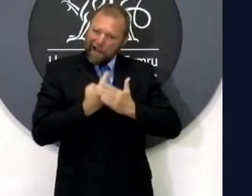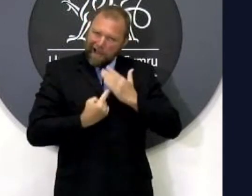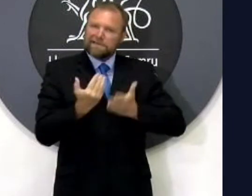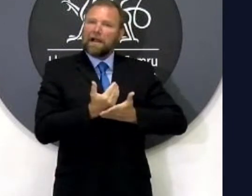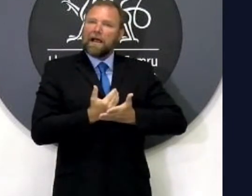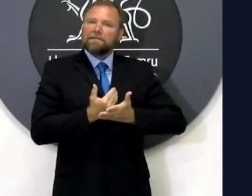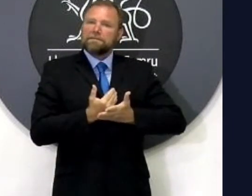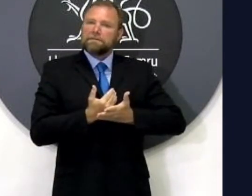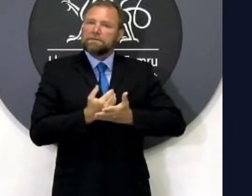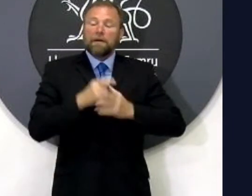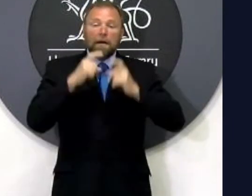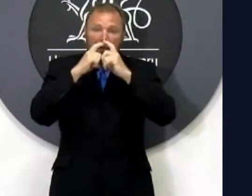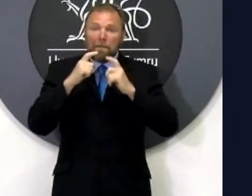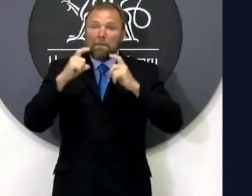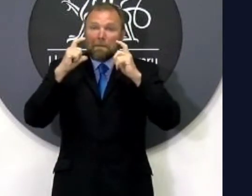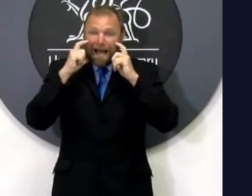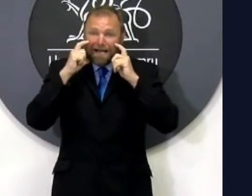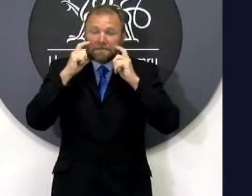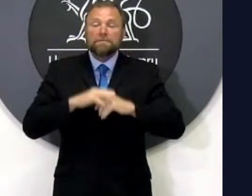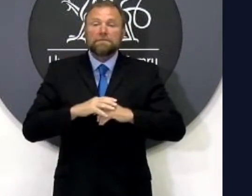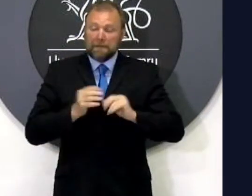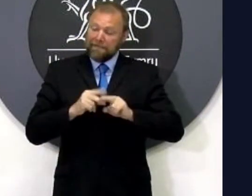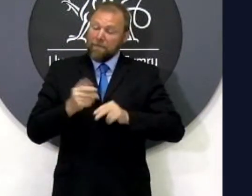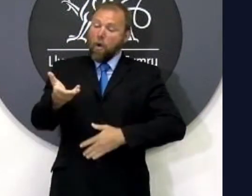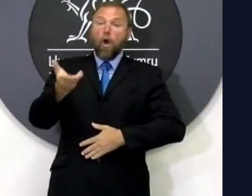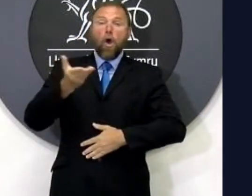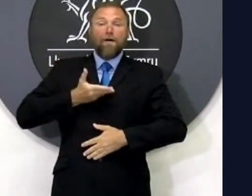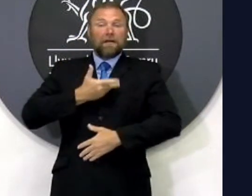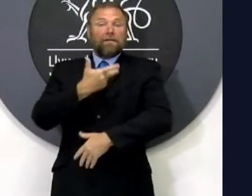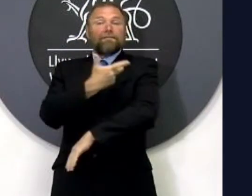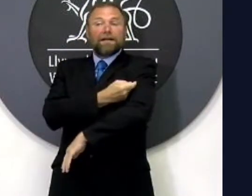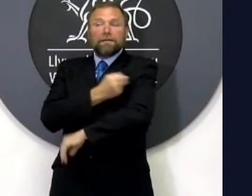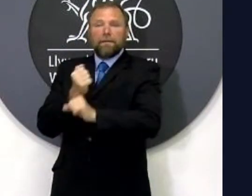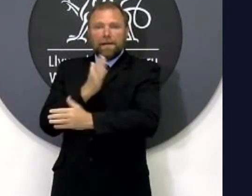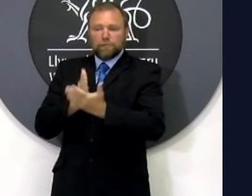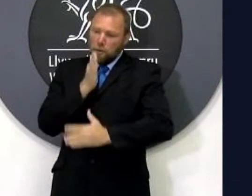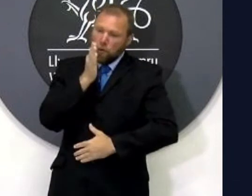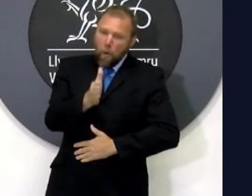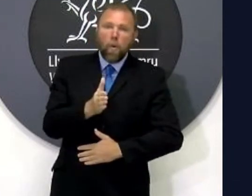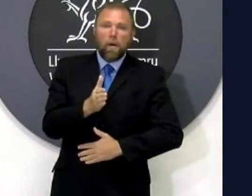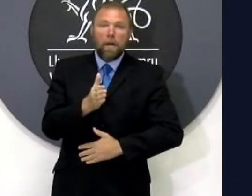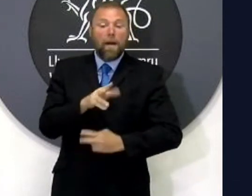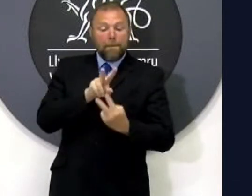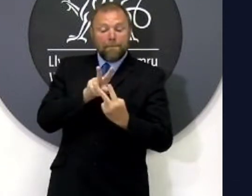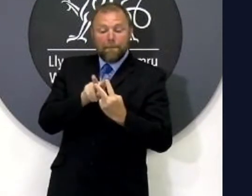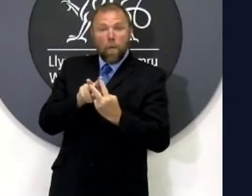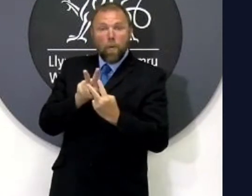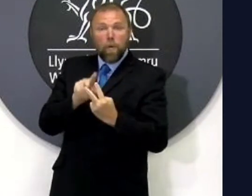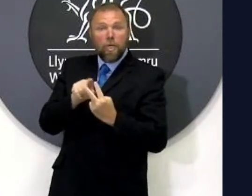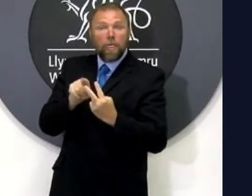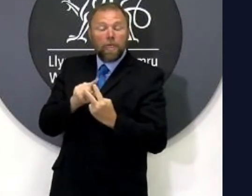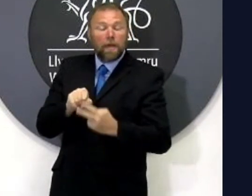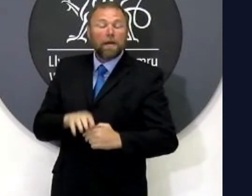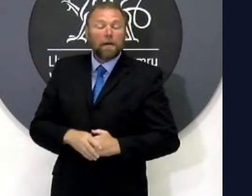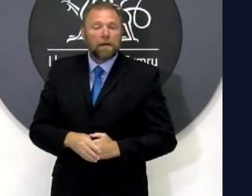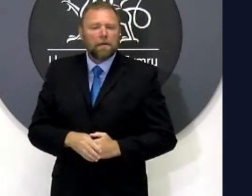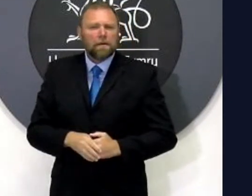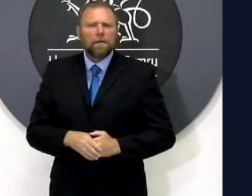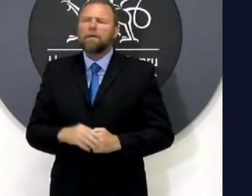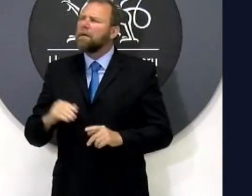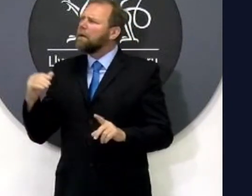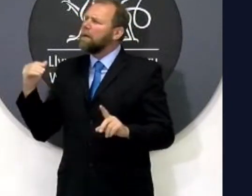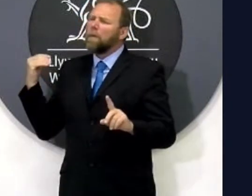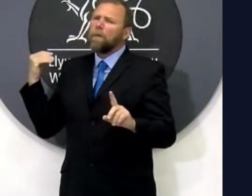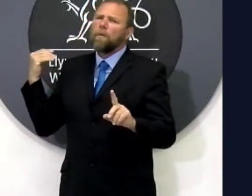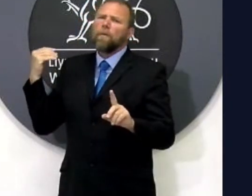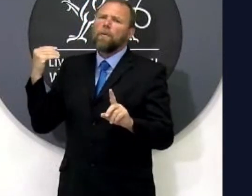offer of both doses of the vaccine when we are invited. We've come a long way. The path